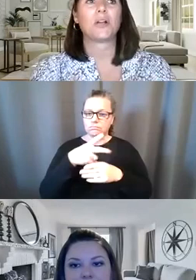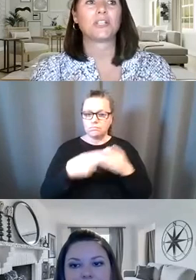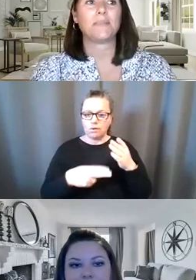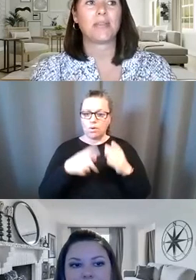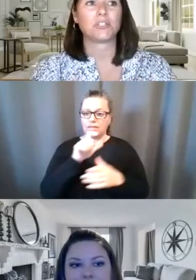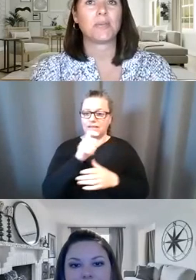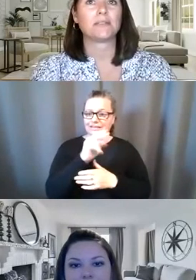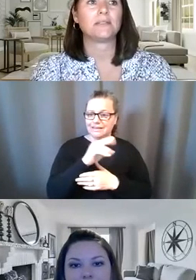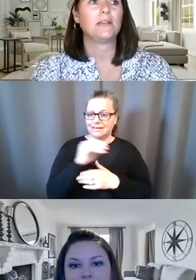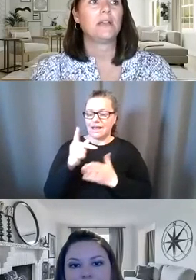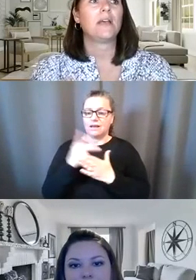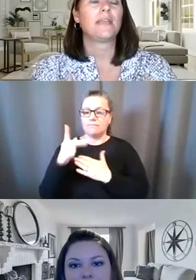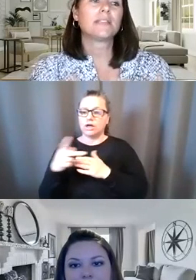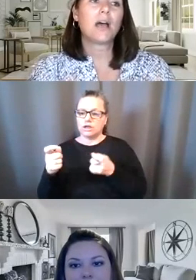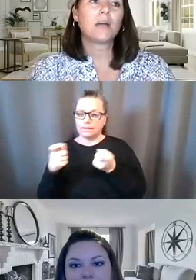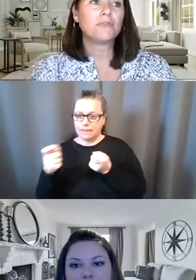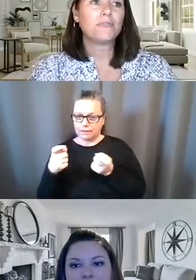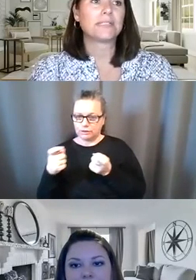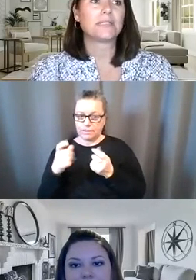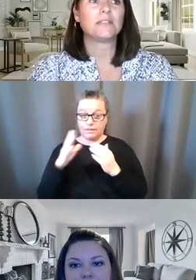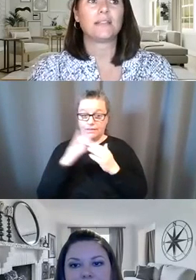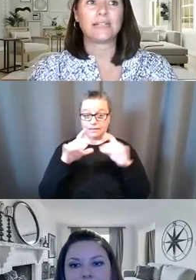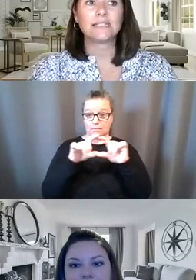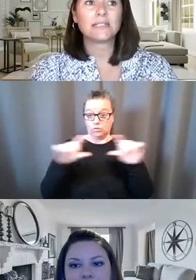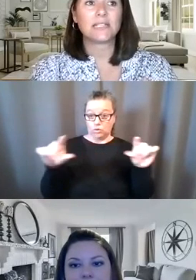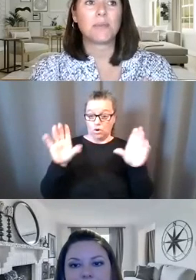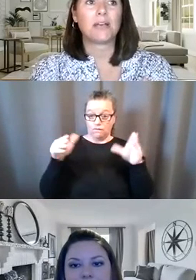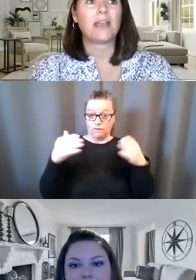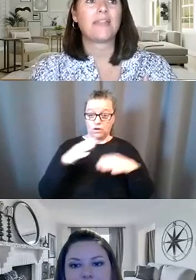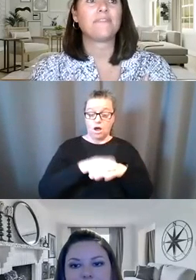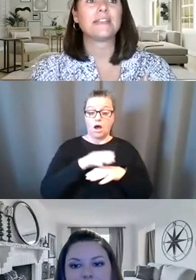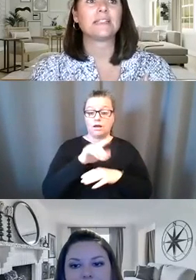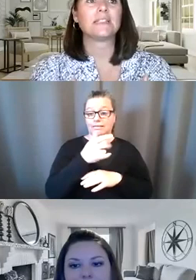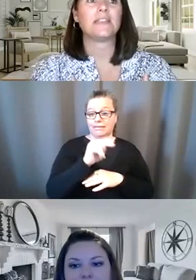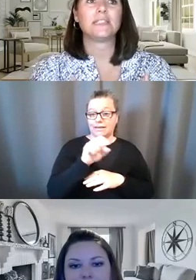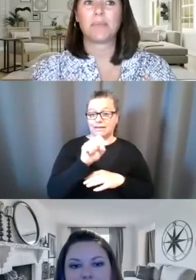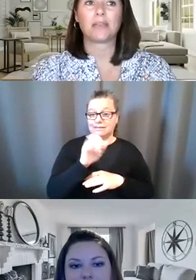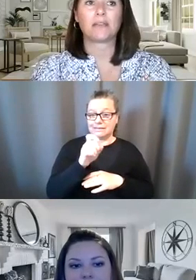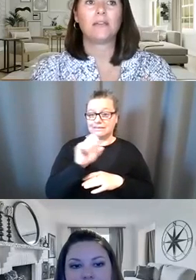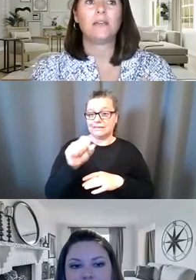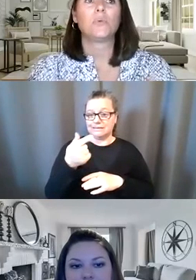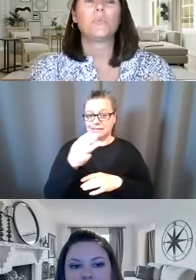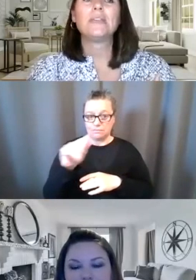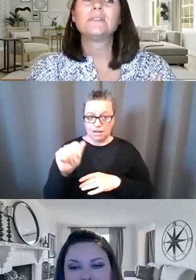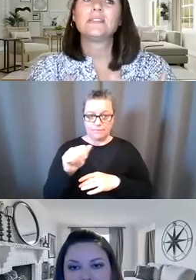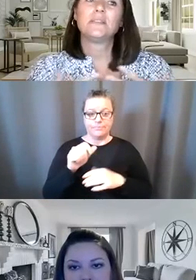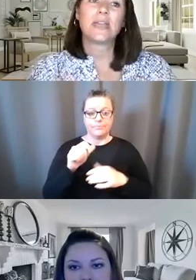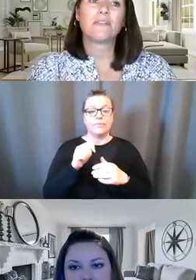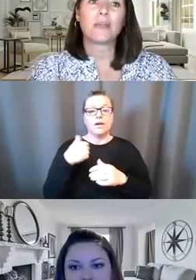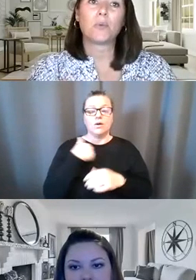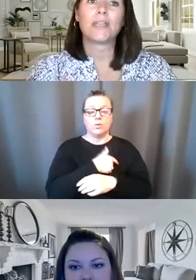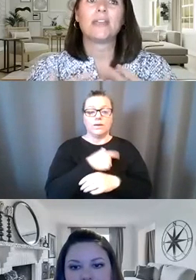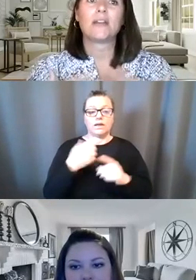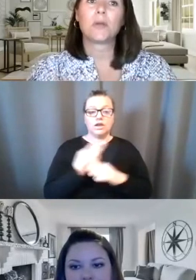and project management. The top row focuses on Lean Six Sigma and the phases of the DMAIC. We use the